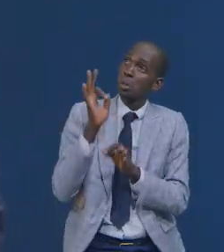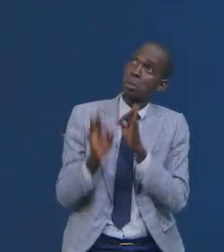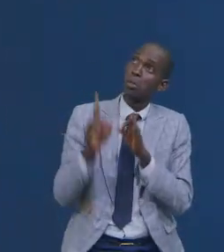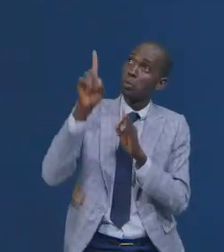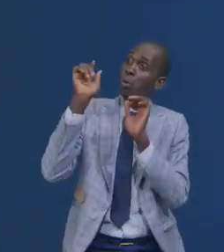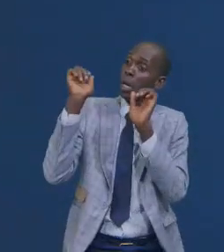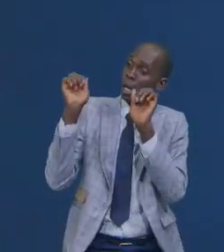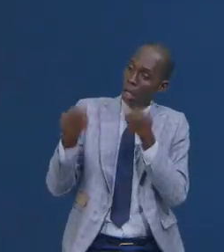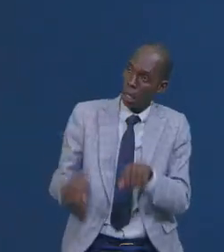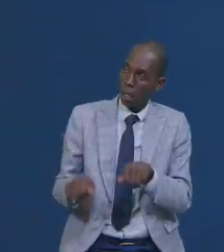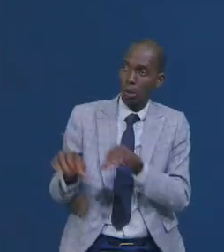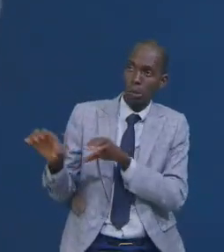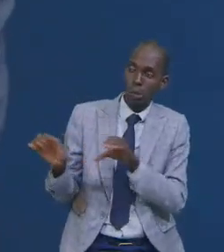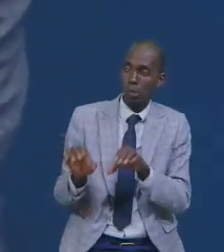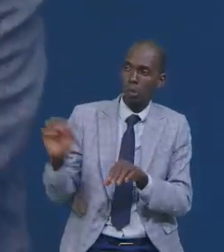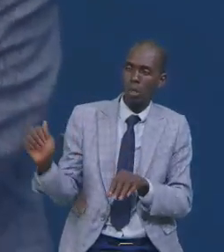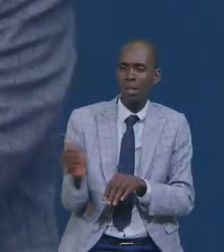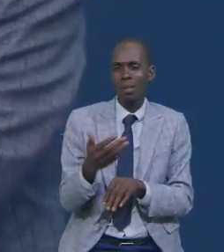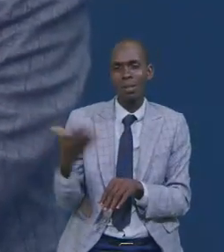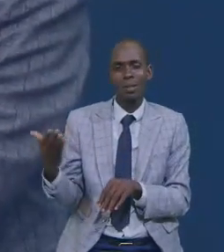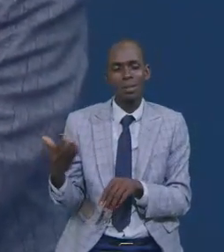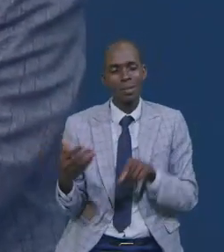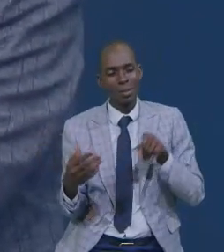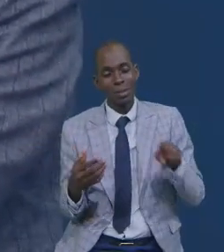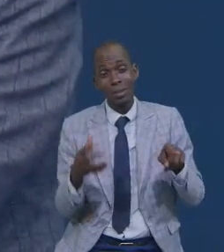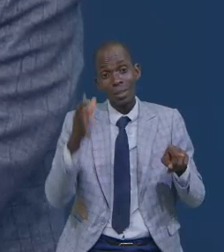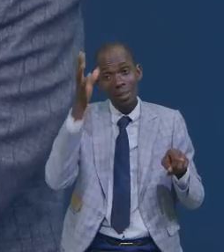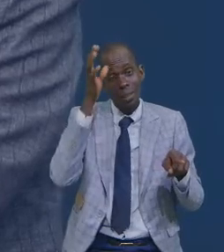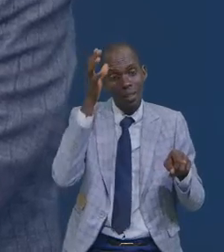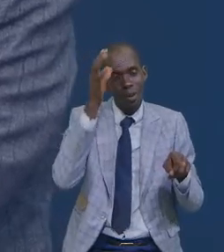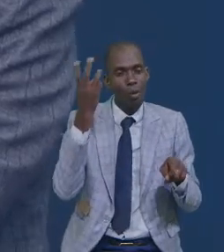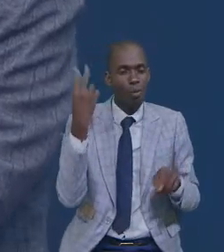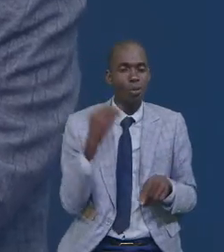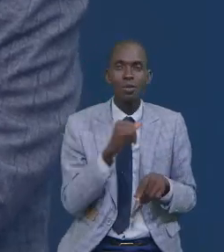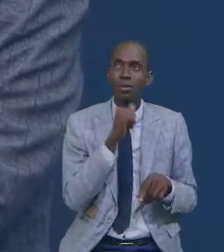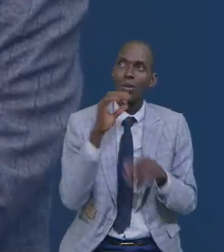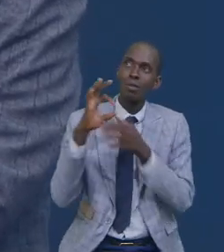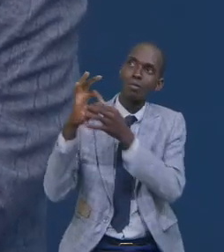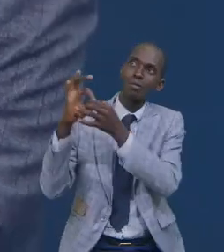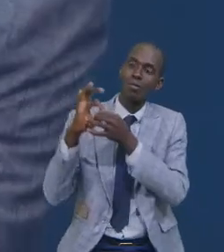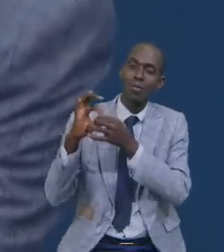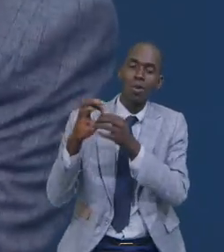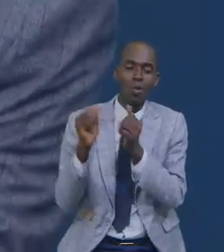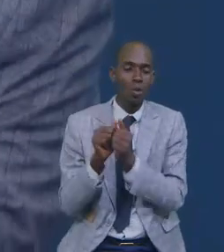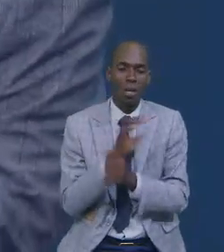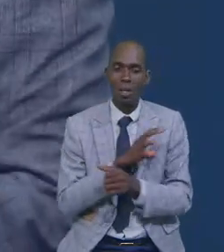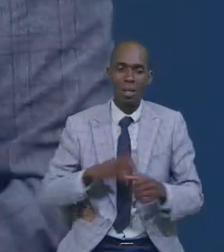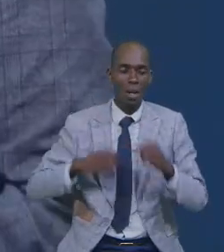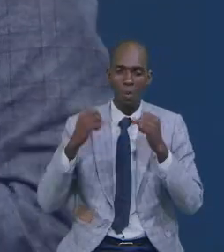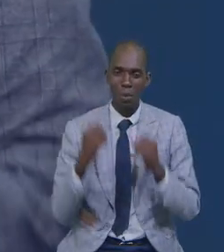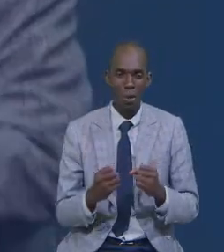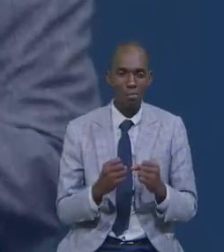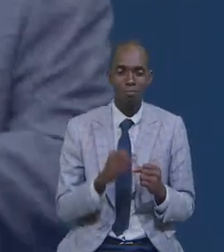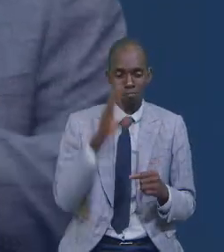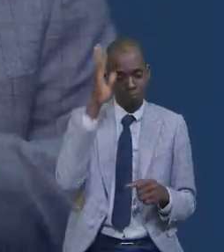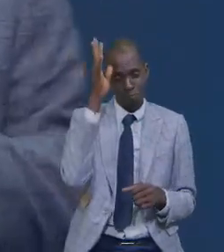anything. He was not acquainted with his power, with the purpose of